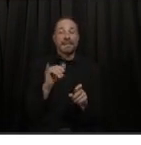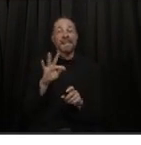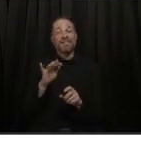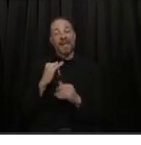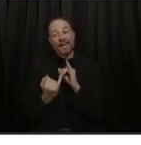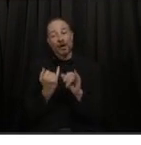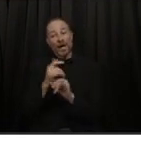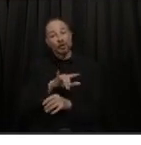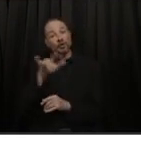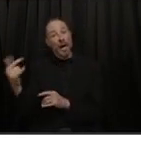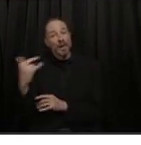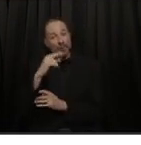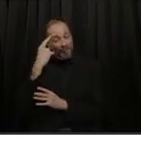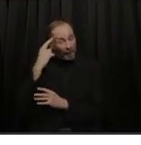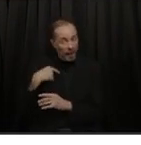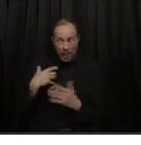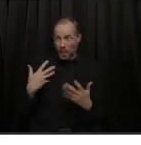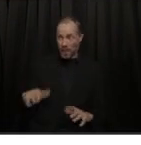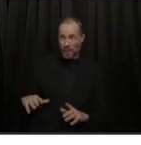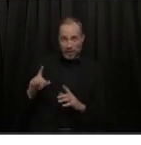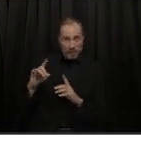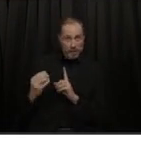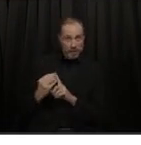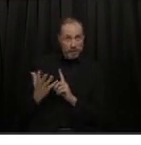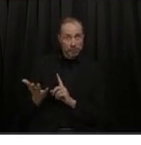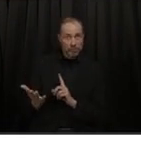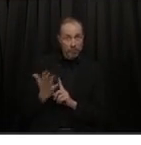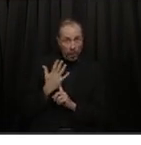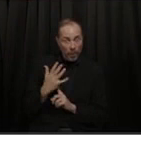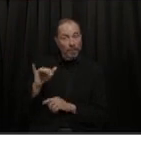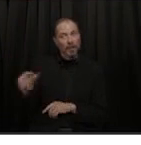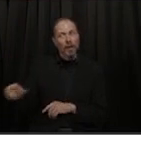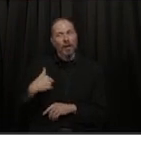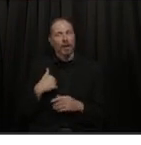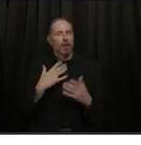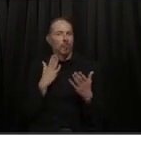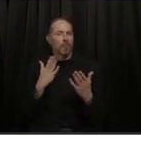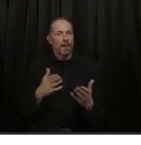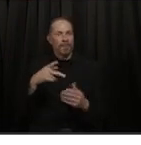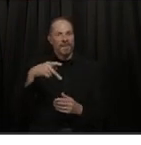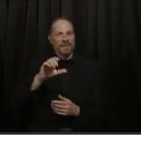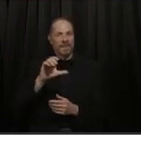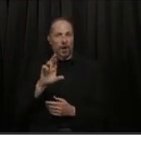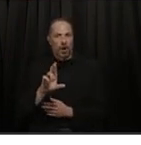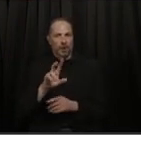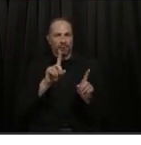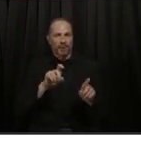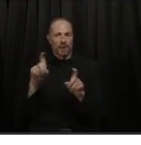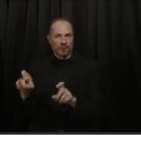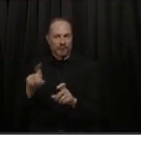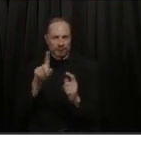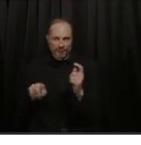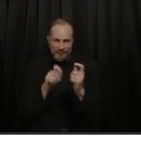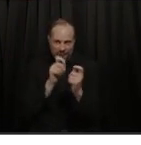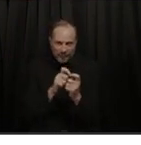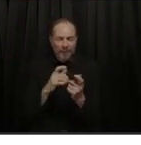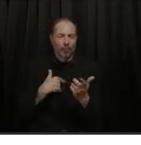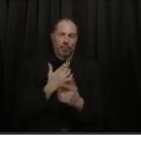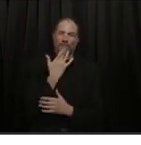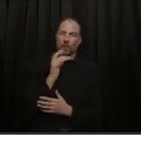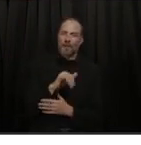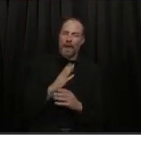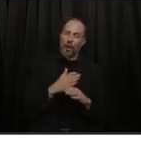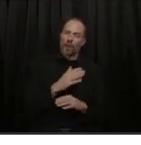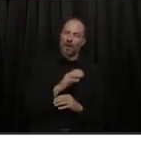they may have potentially been exposed to an individual with the Omicron variant, we are recommending PCR testing specifically. So we prefer that over the